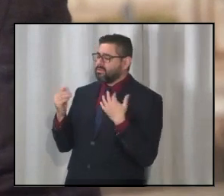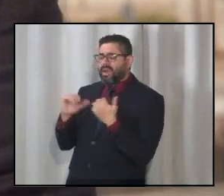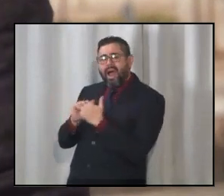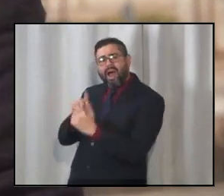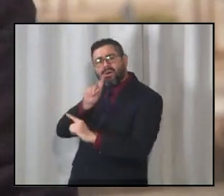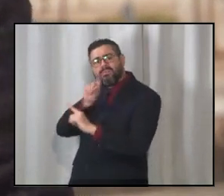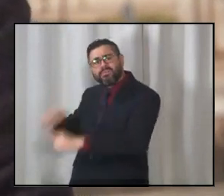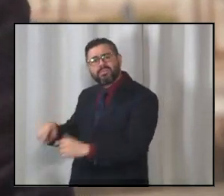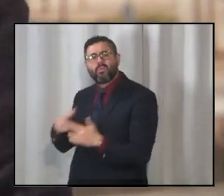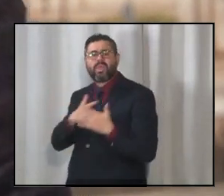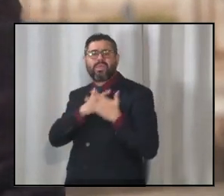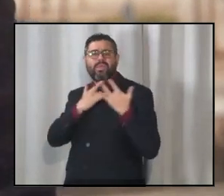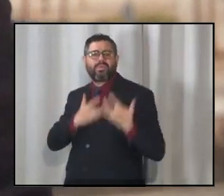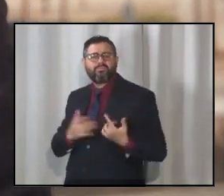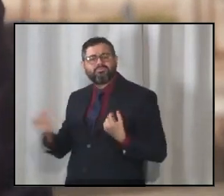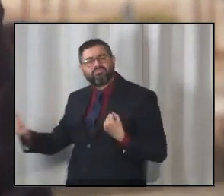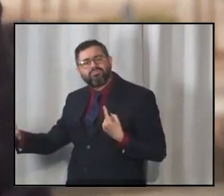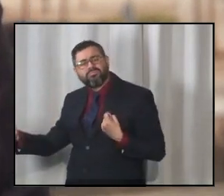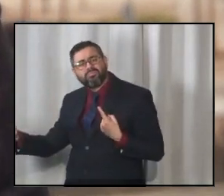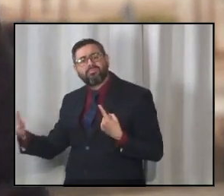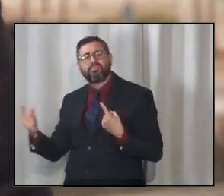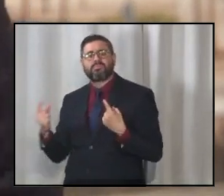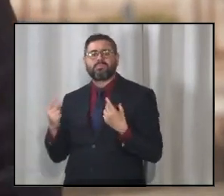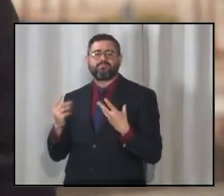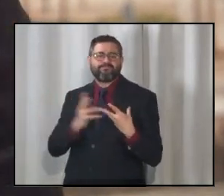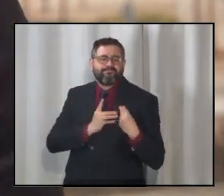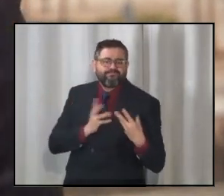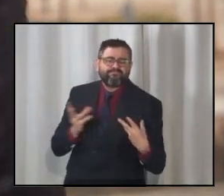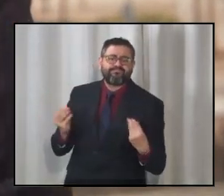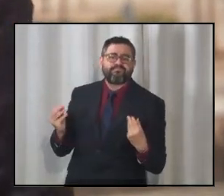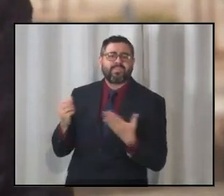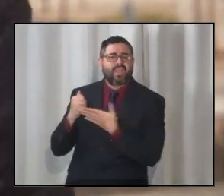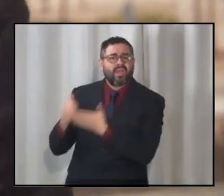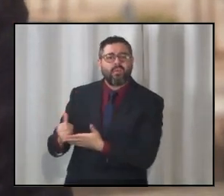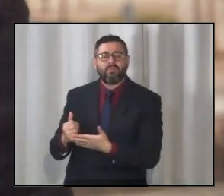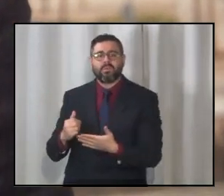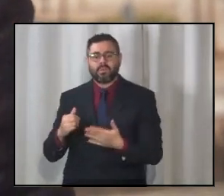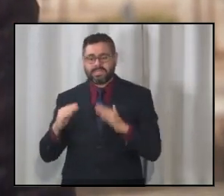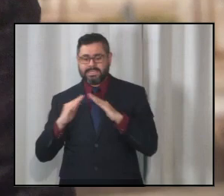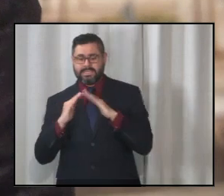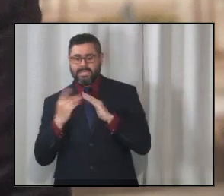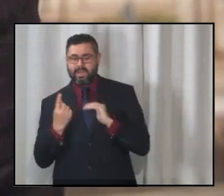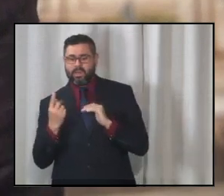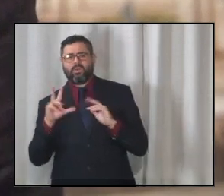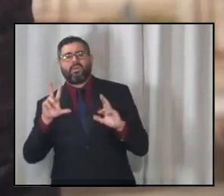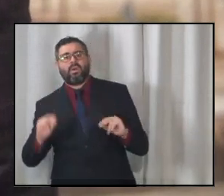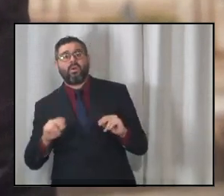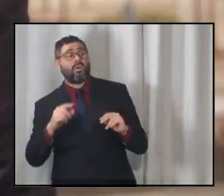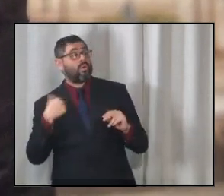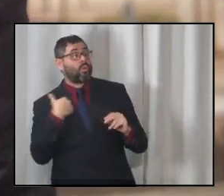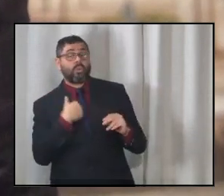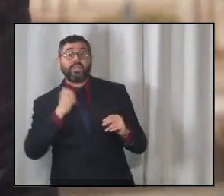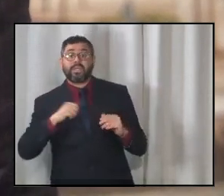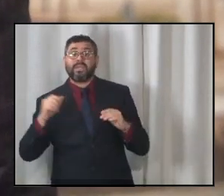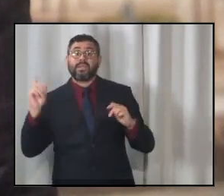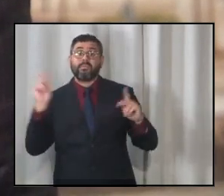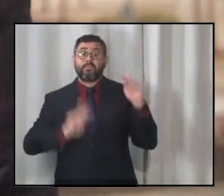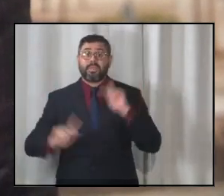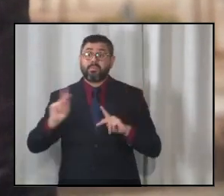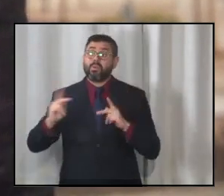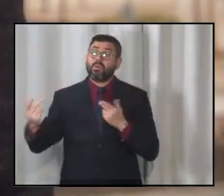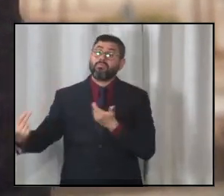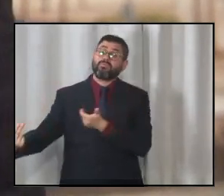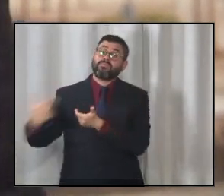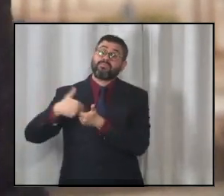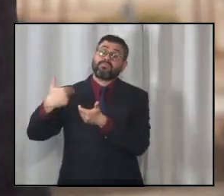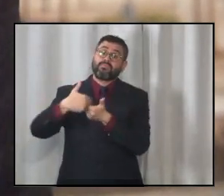with compassion and urgency. But we can't do this alone. The city can't do this alone. We need everyone to come in with us in partnership. We'll get